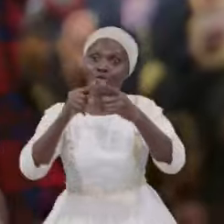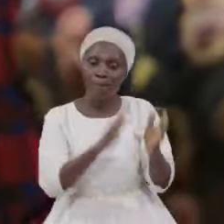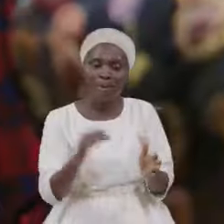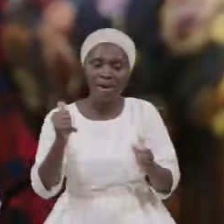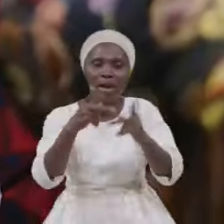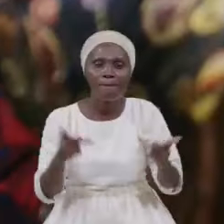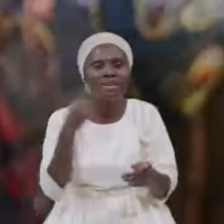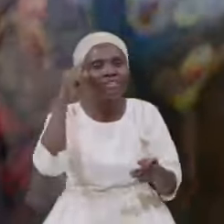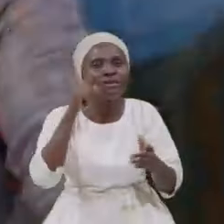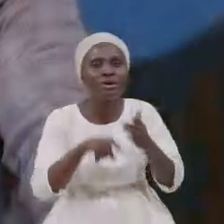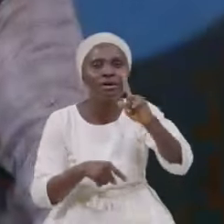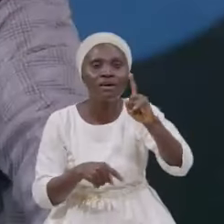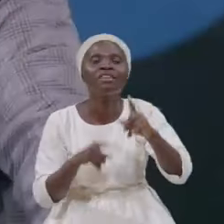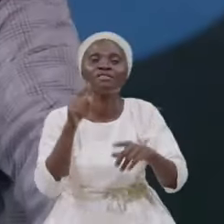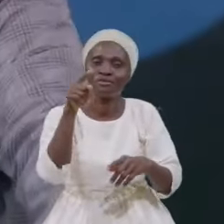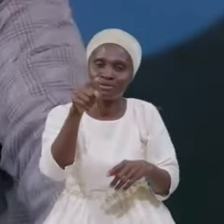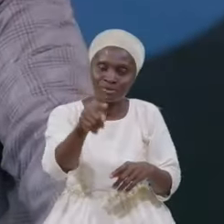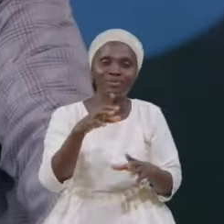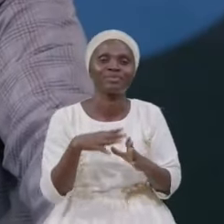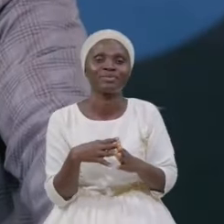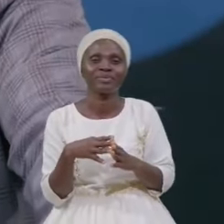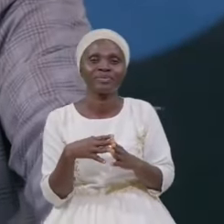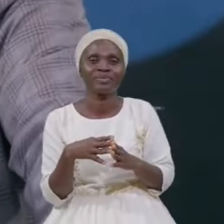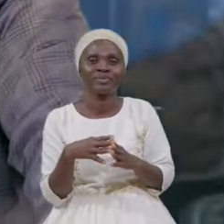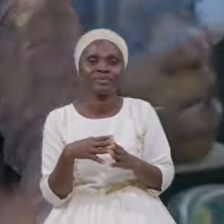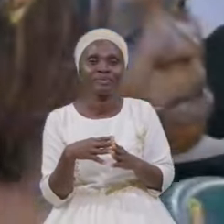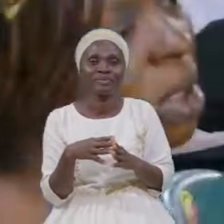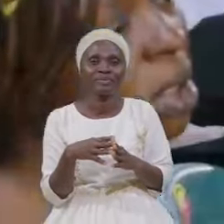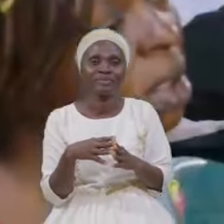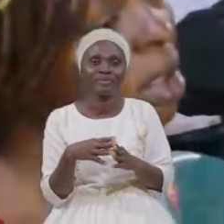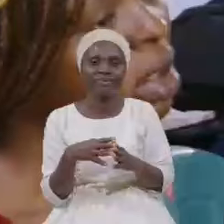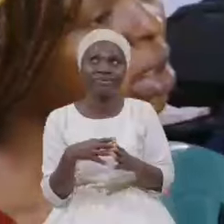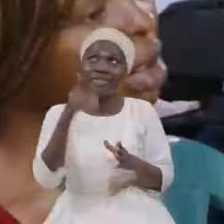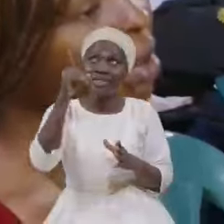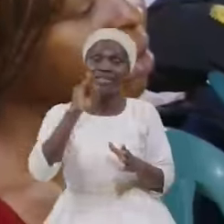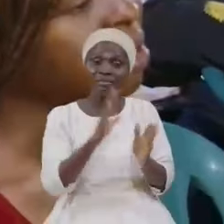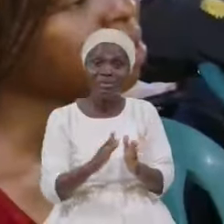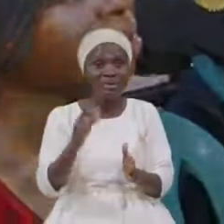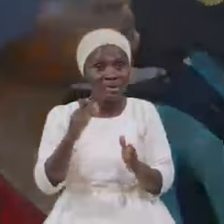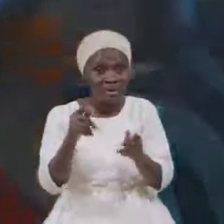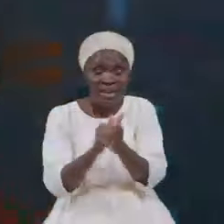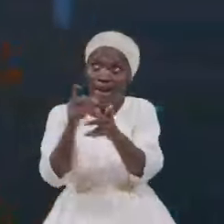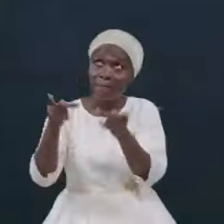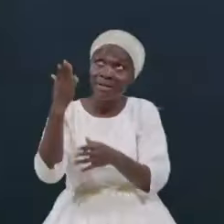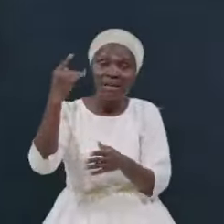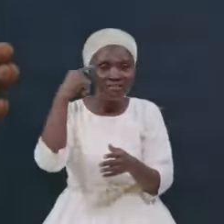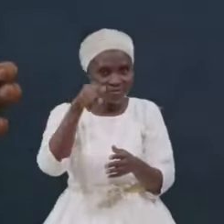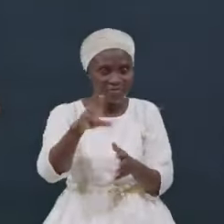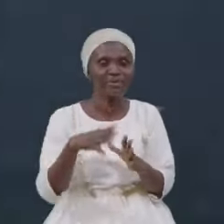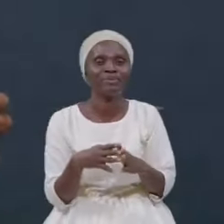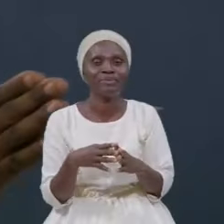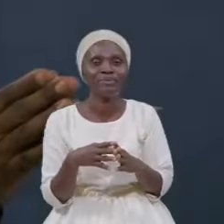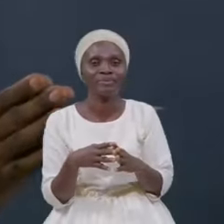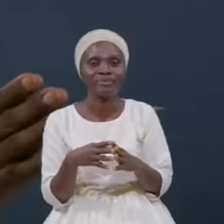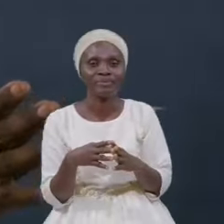for you. He's preparing that place for you. Look at this fellow. There's a new